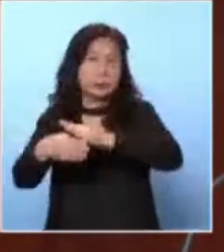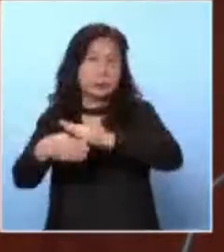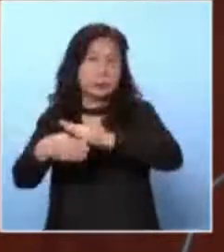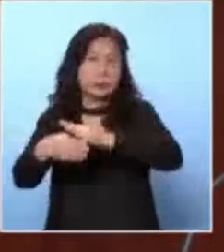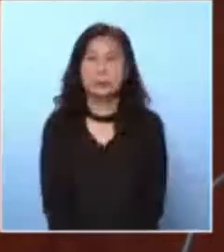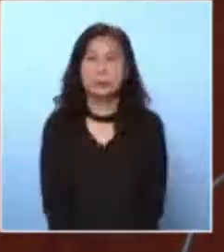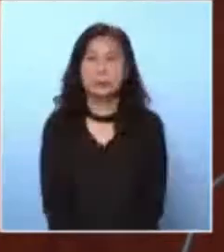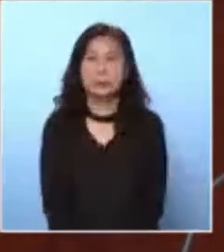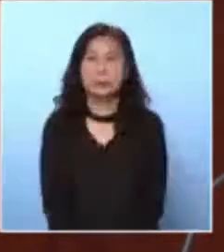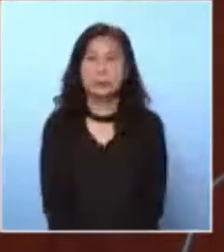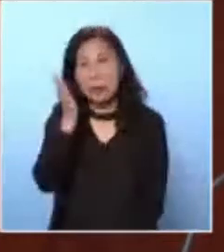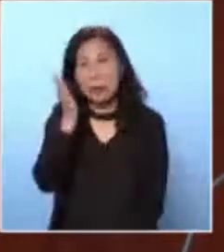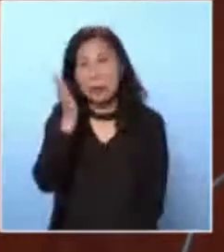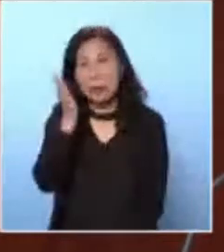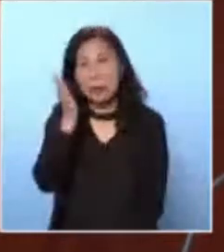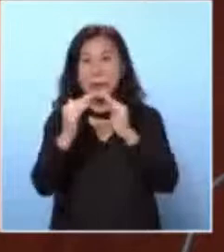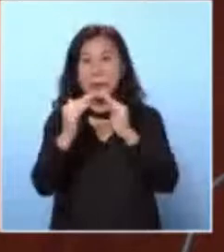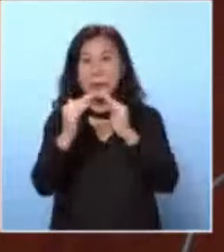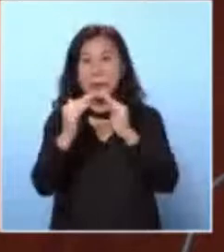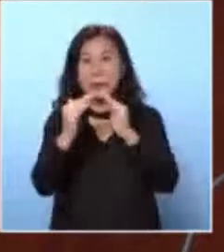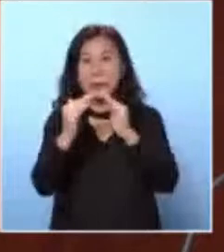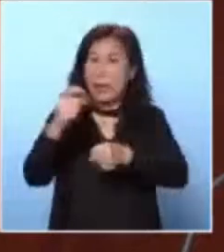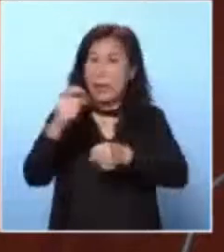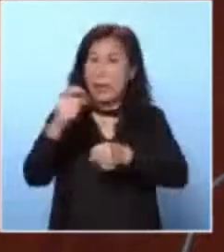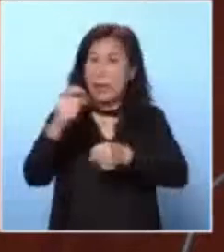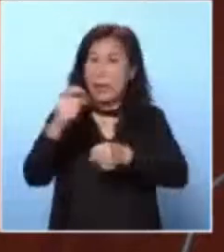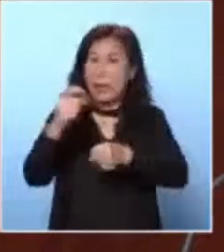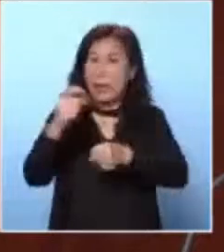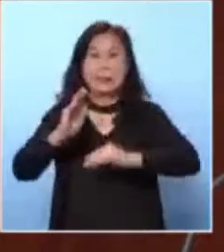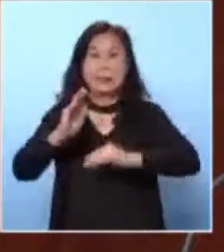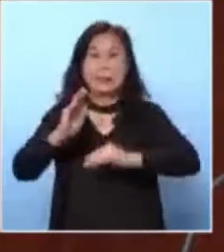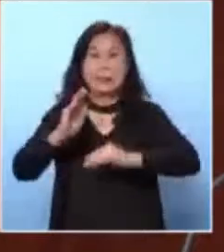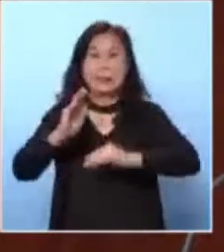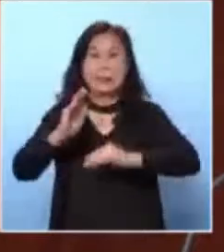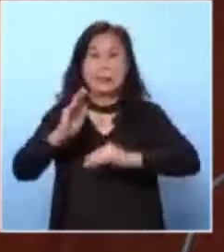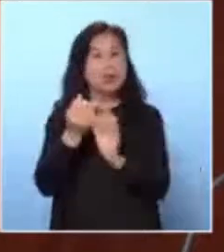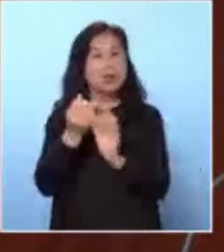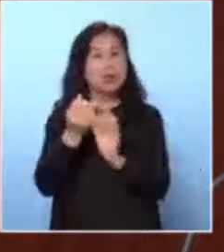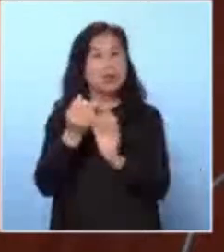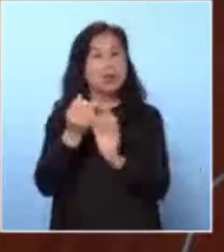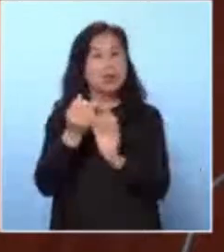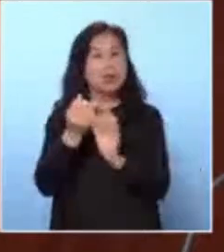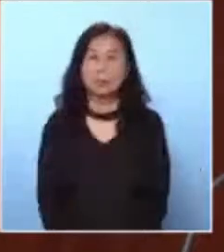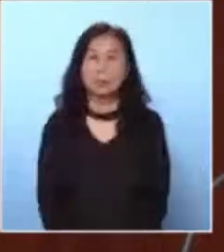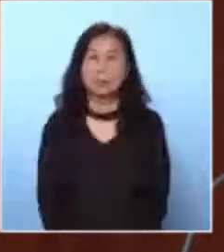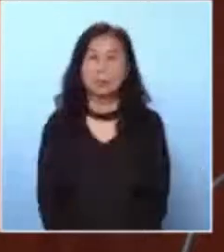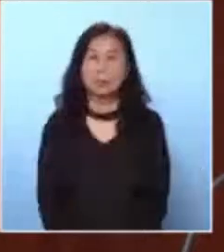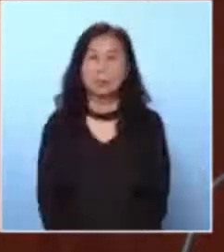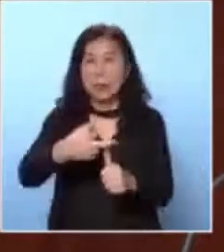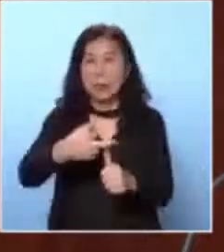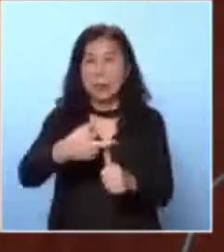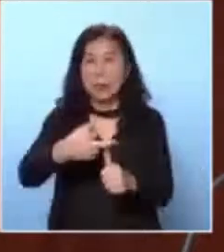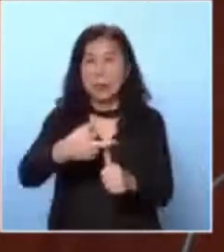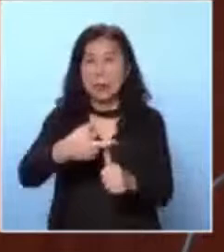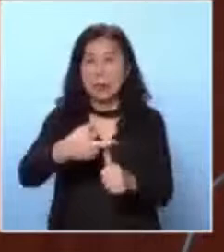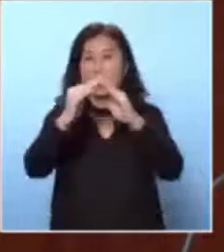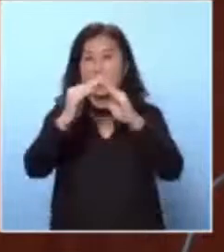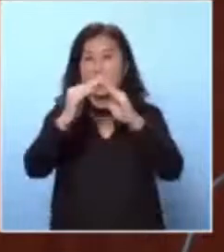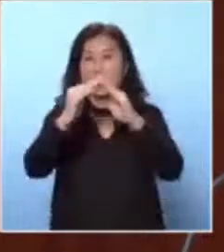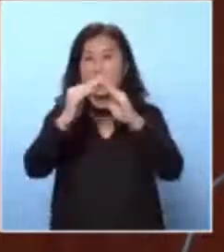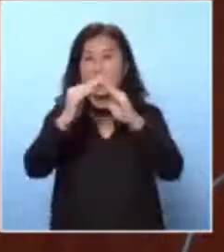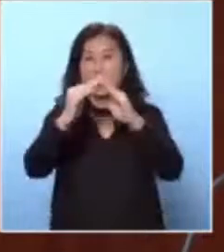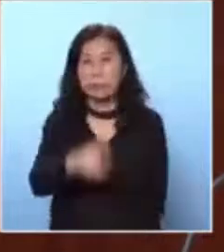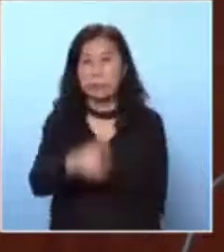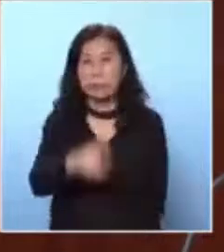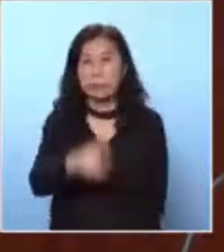Housing: enhance quantity, speed, efficiency, and quality. Public housing. The government will enhance